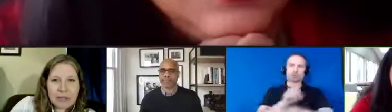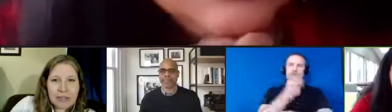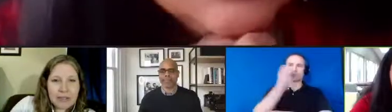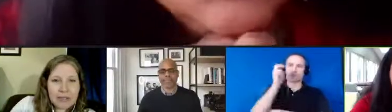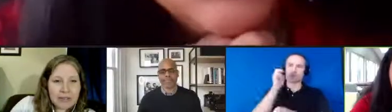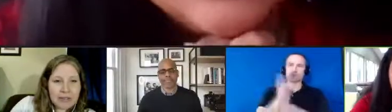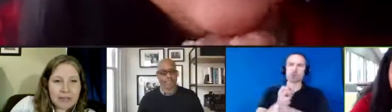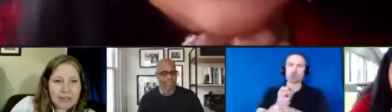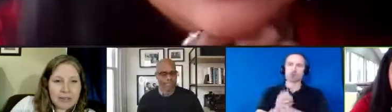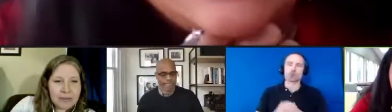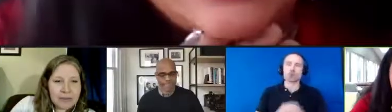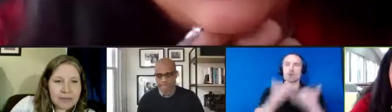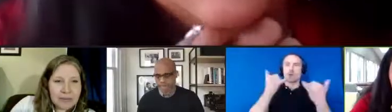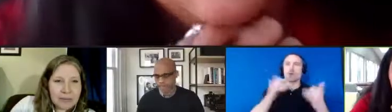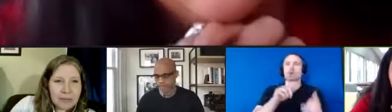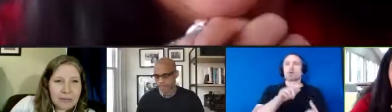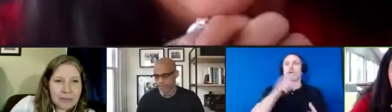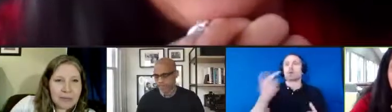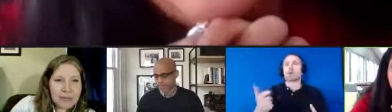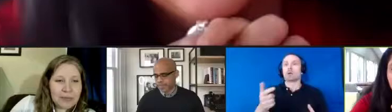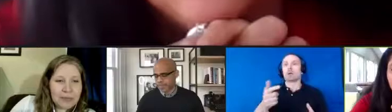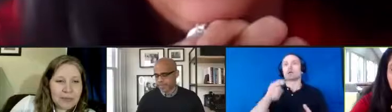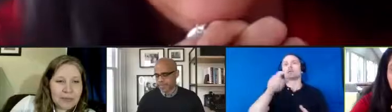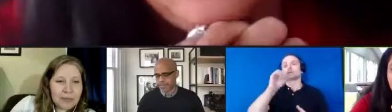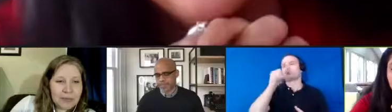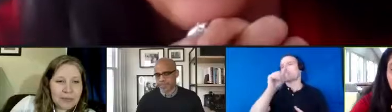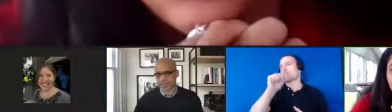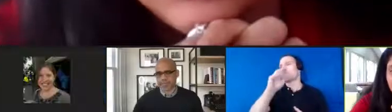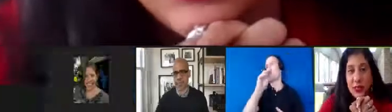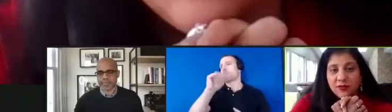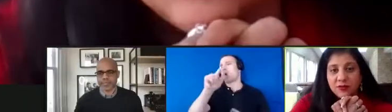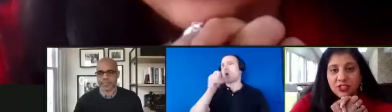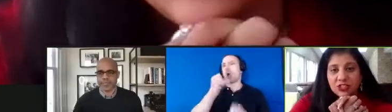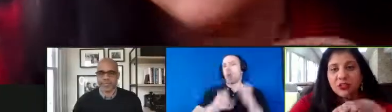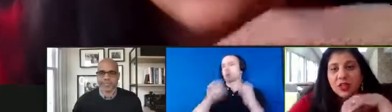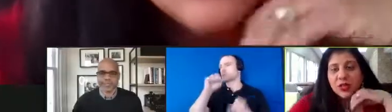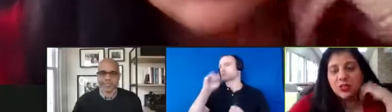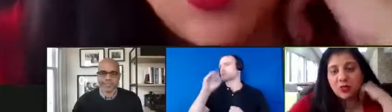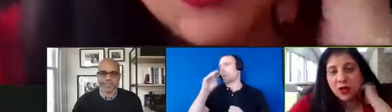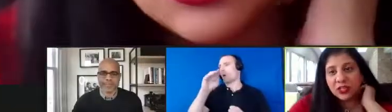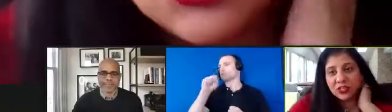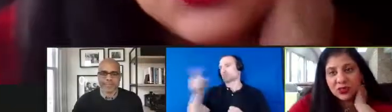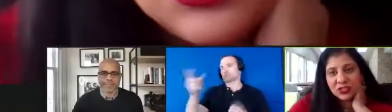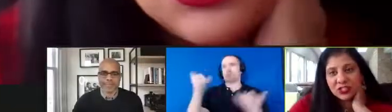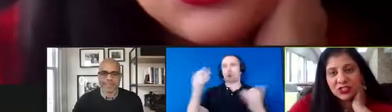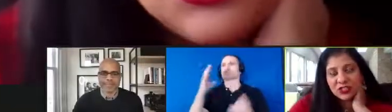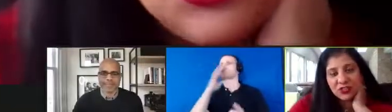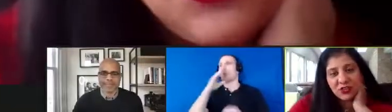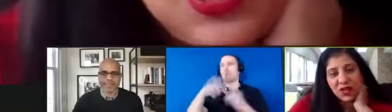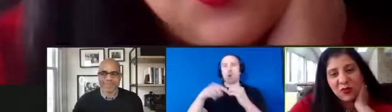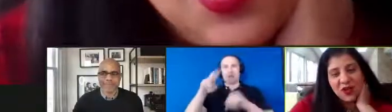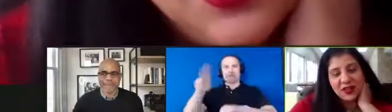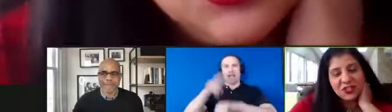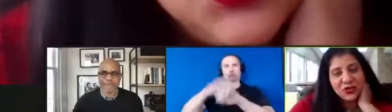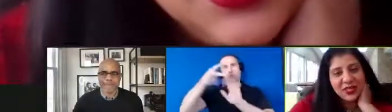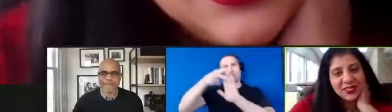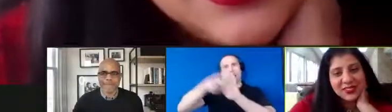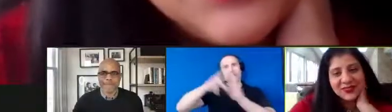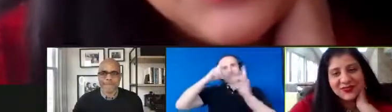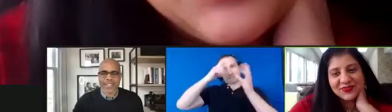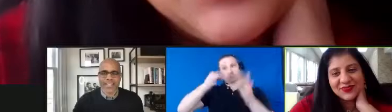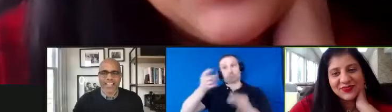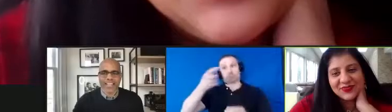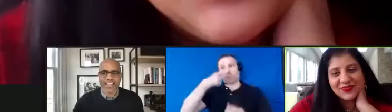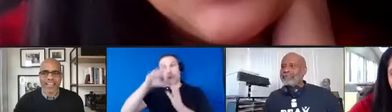Jamal Simmons, who will give us insight into some national policy conversation. Jamal, could you please turn your camera on and join